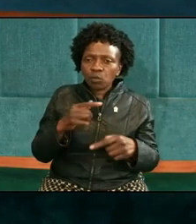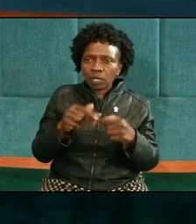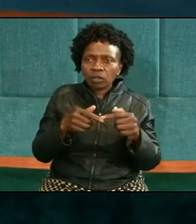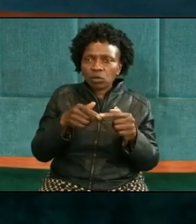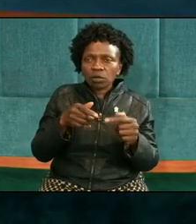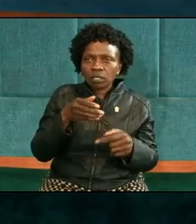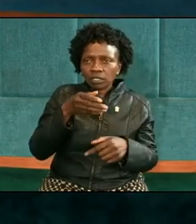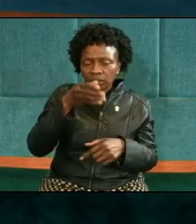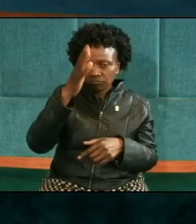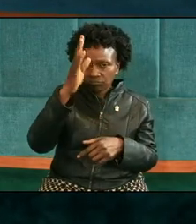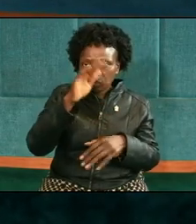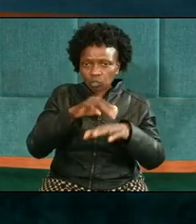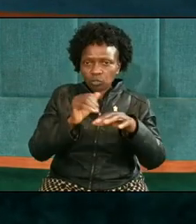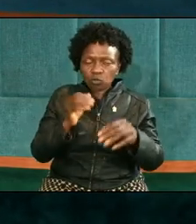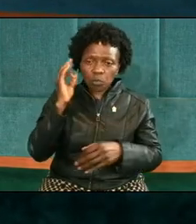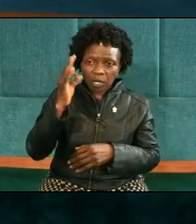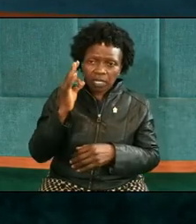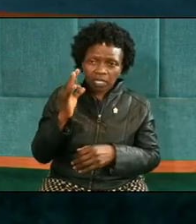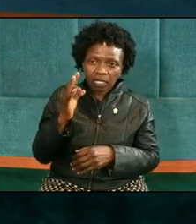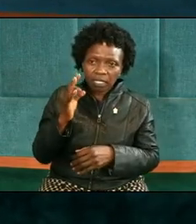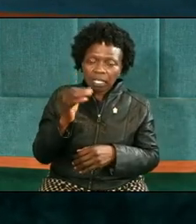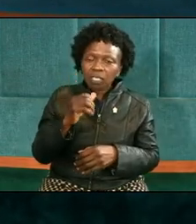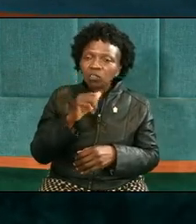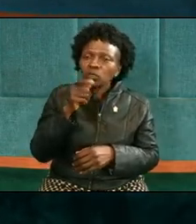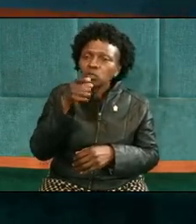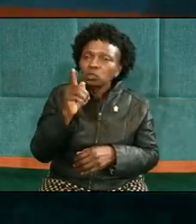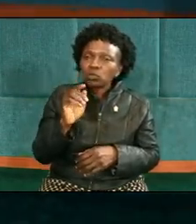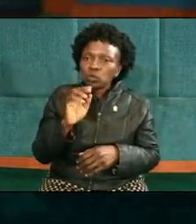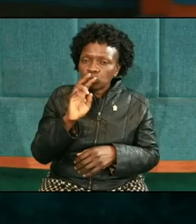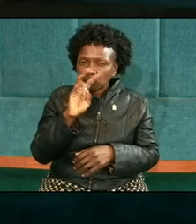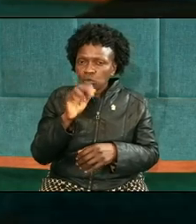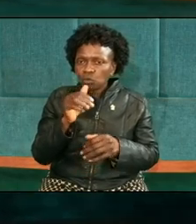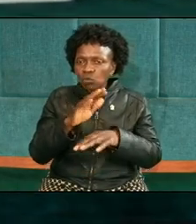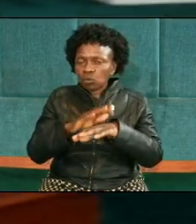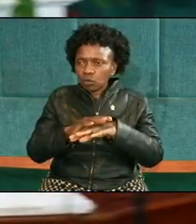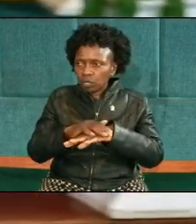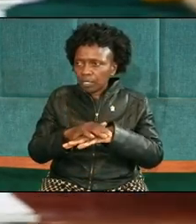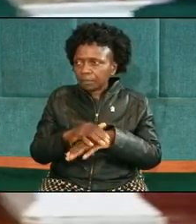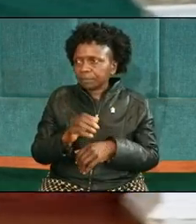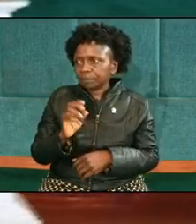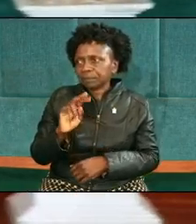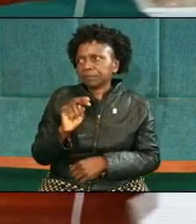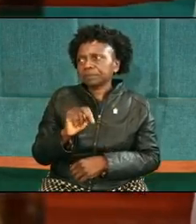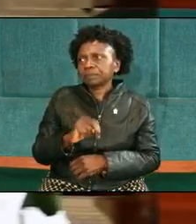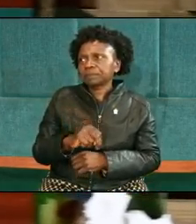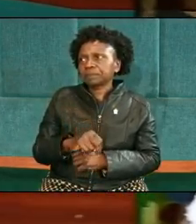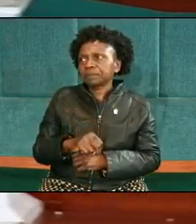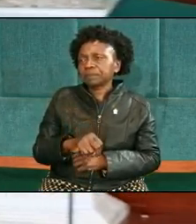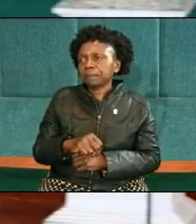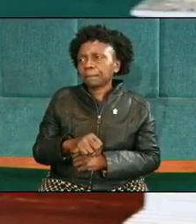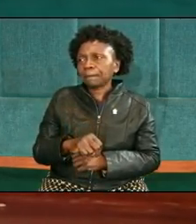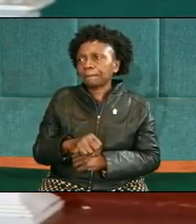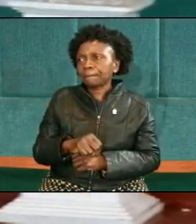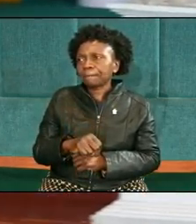calls you to preach, it's not to make you look good. It's not to add to your curriculum vitae.